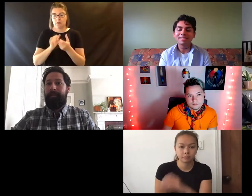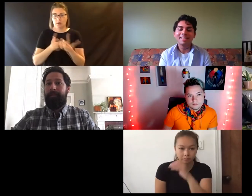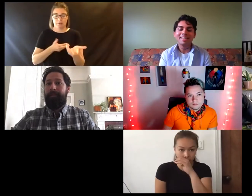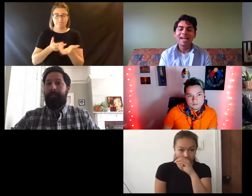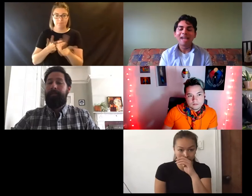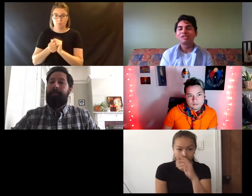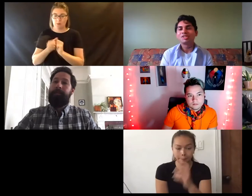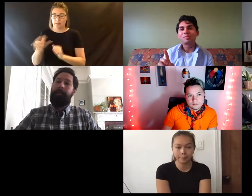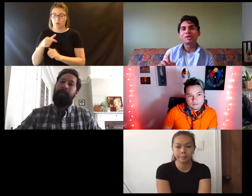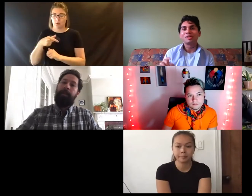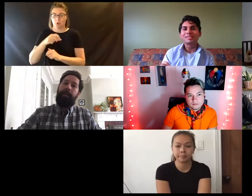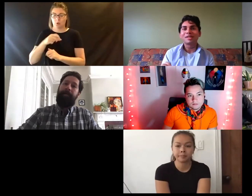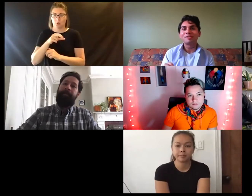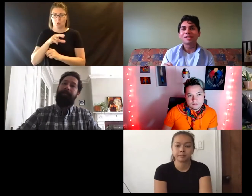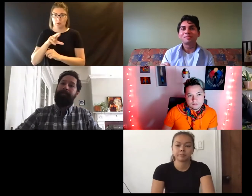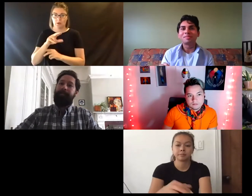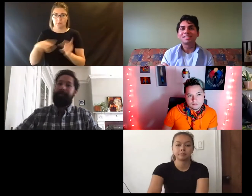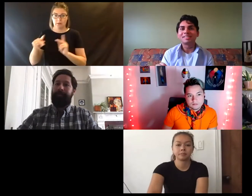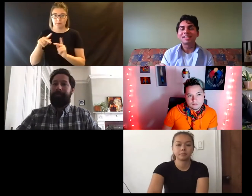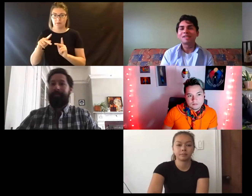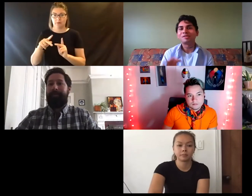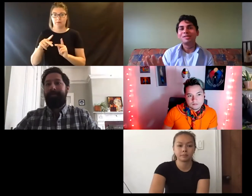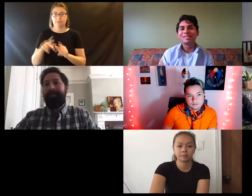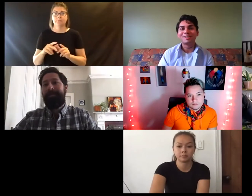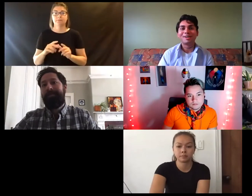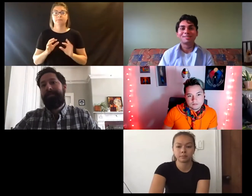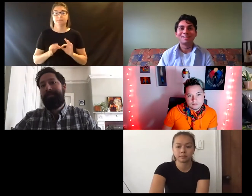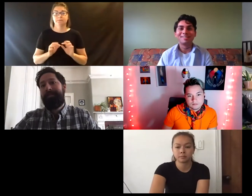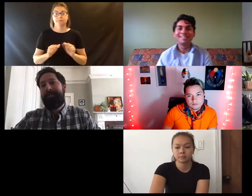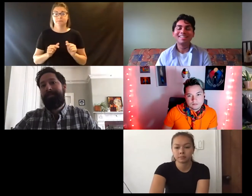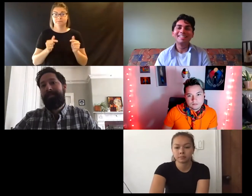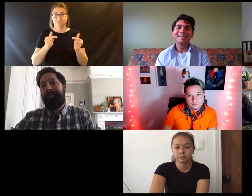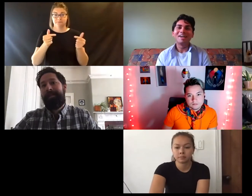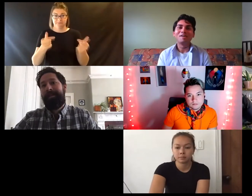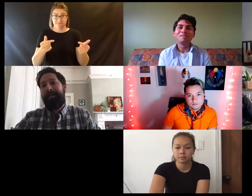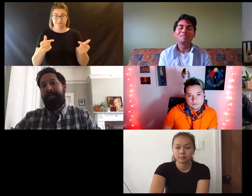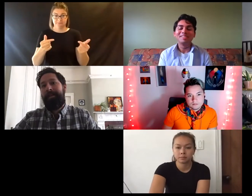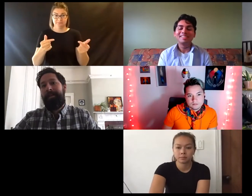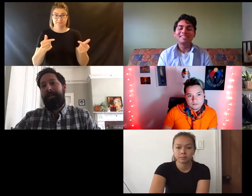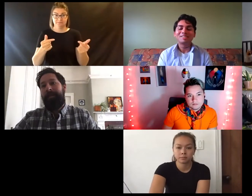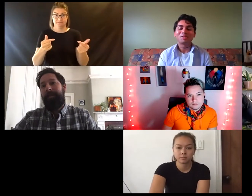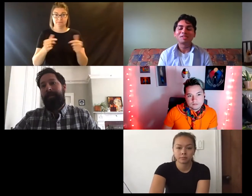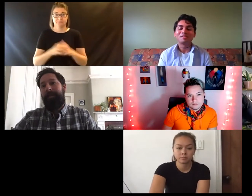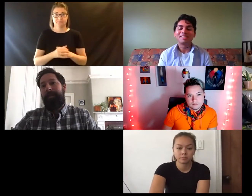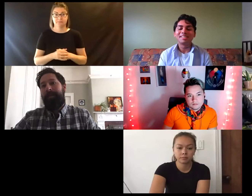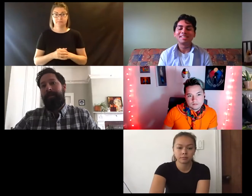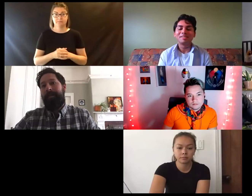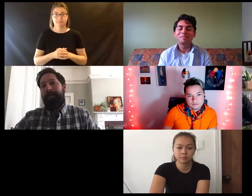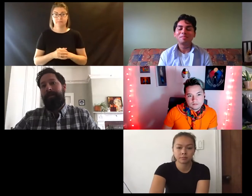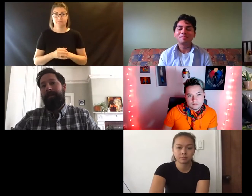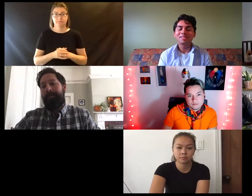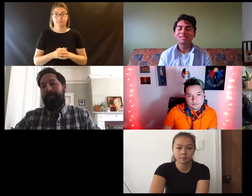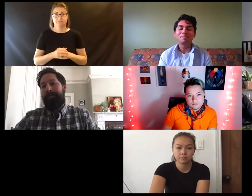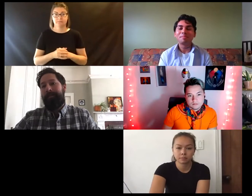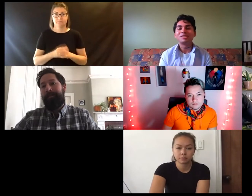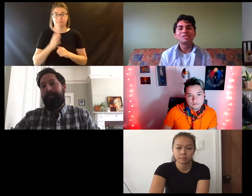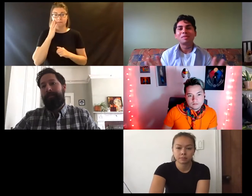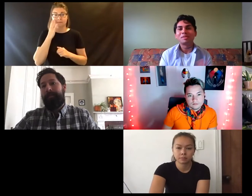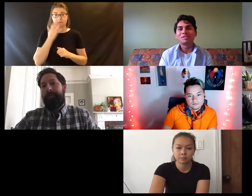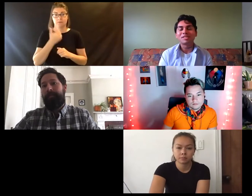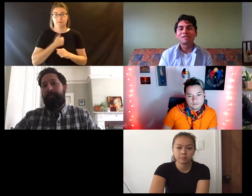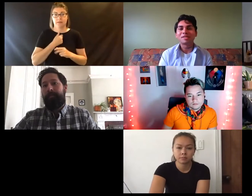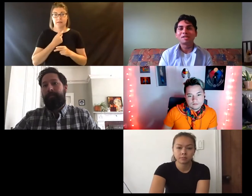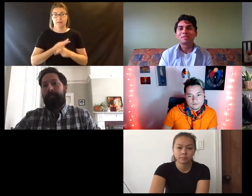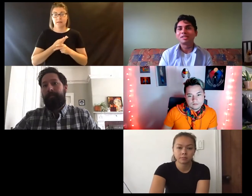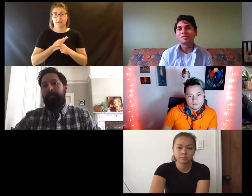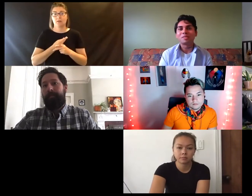siblings. And just a point on self-care, because I know that we talked about sort of the mainstream